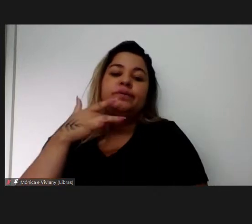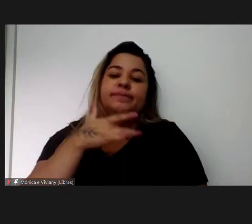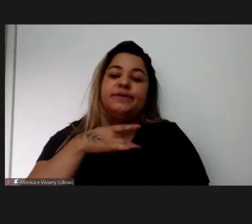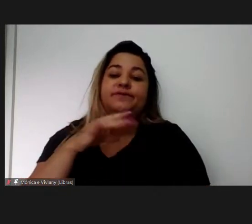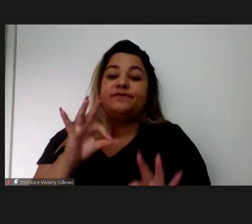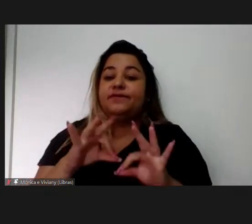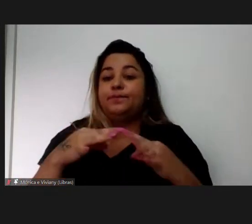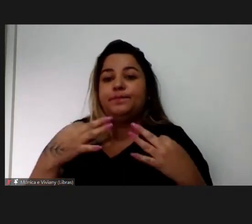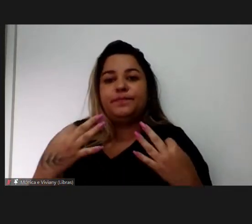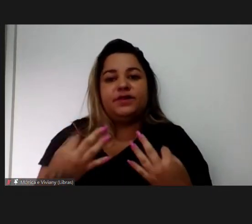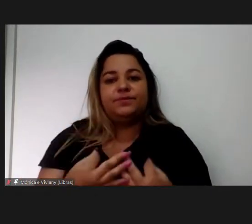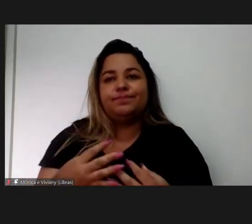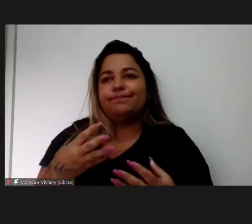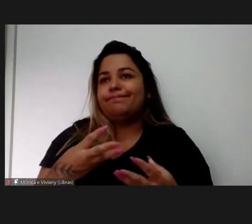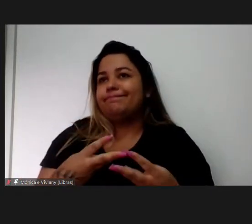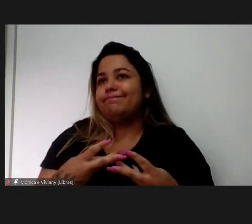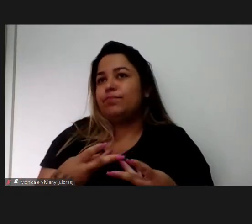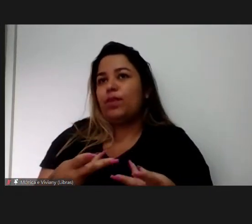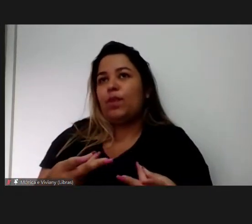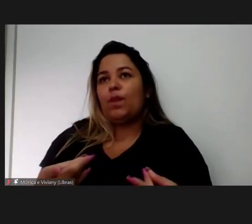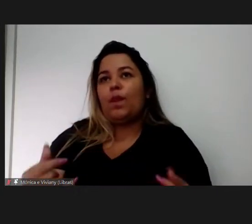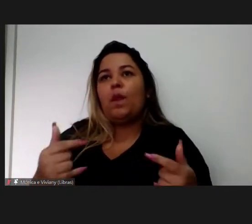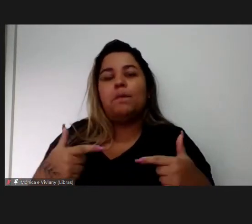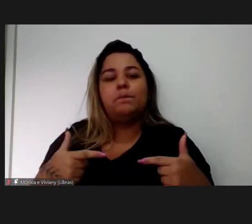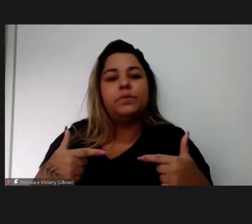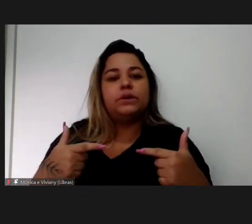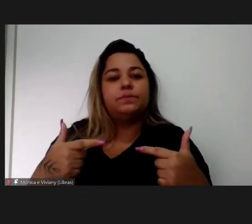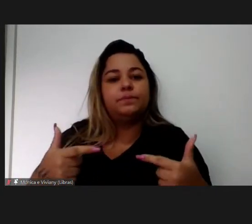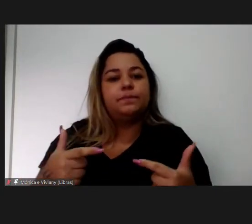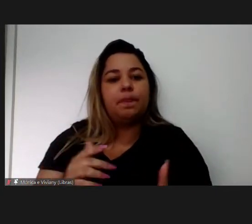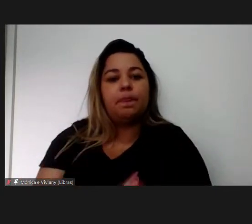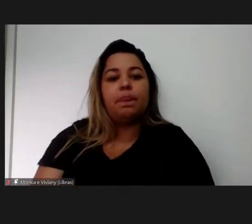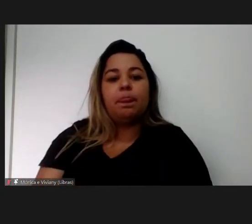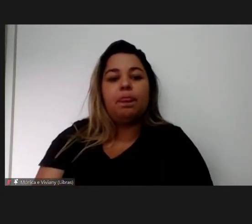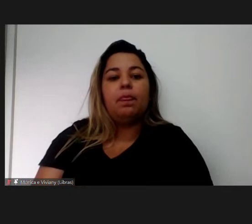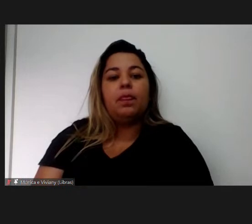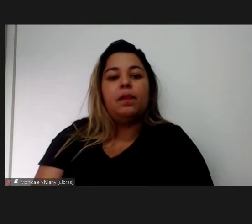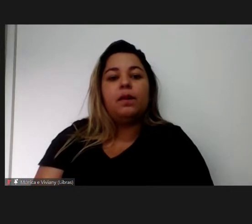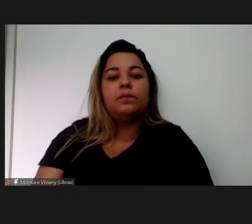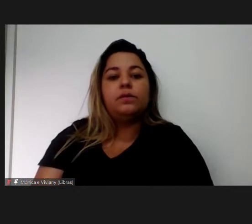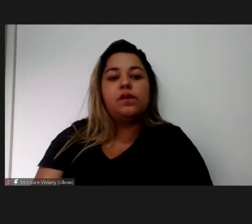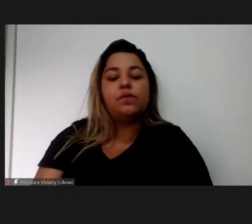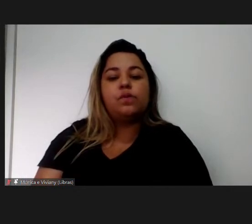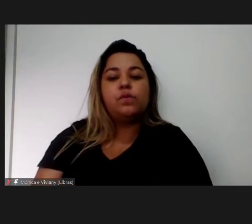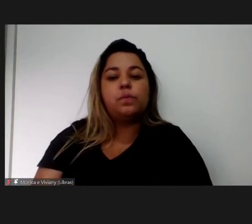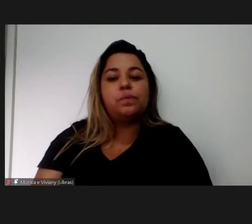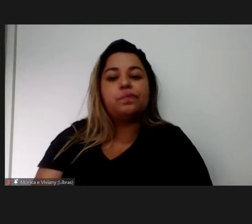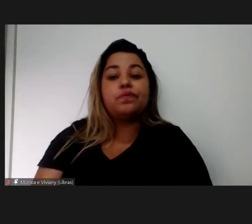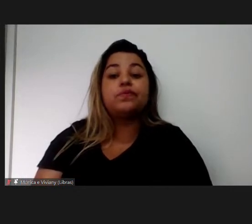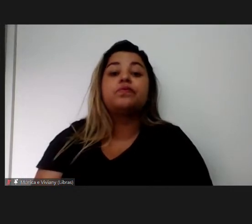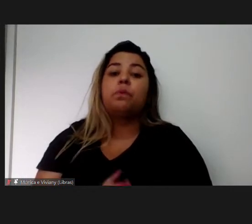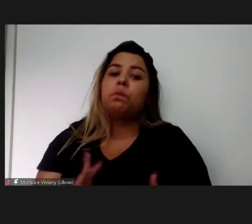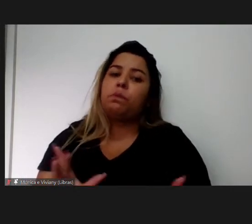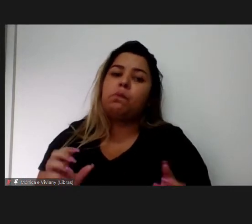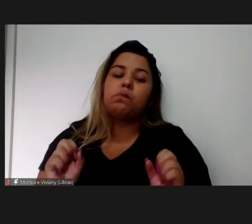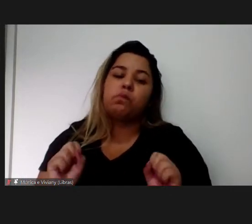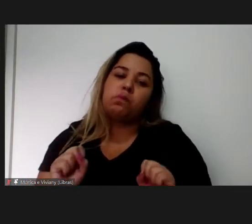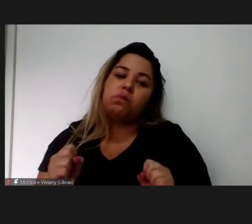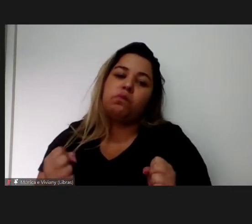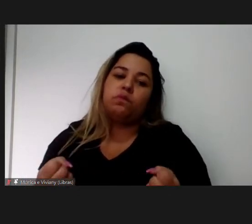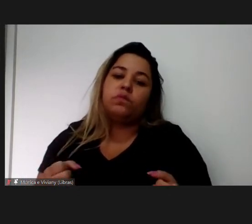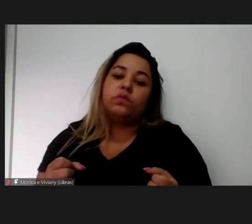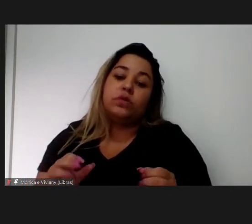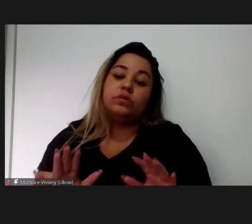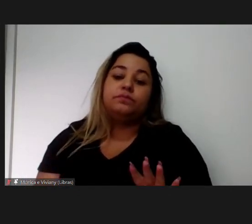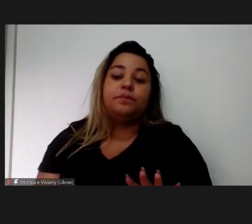of the family health. That's why we have many challenges that we have. And that is